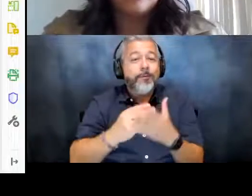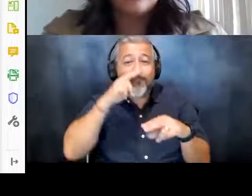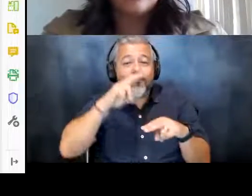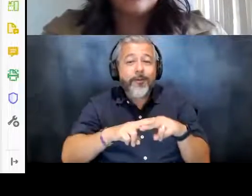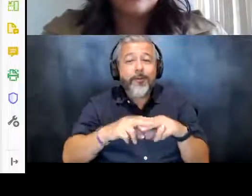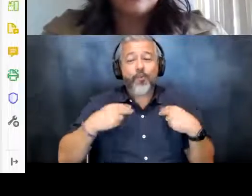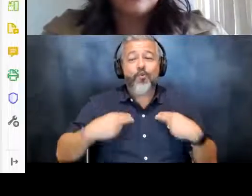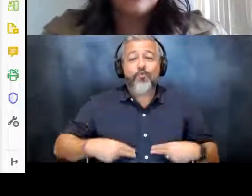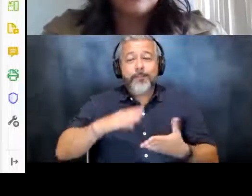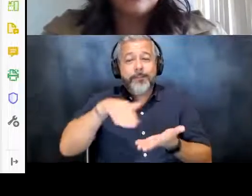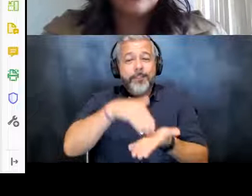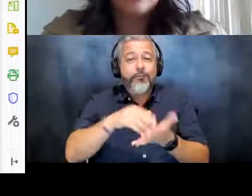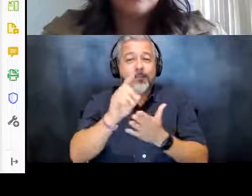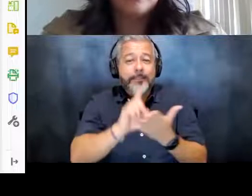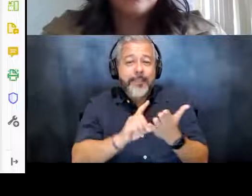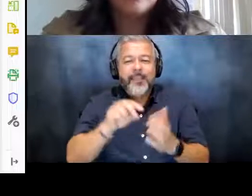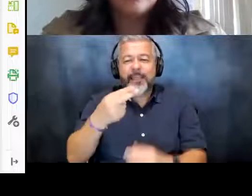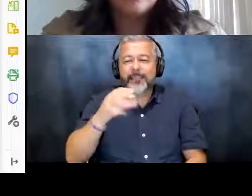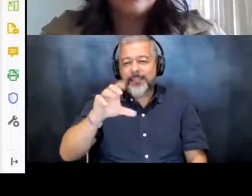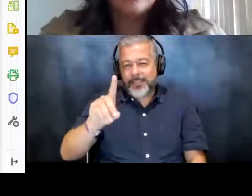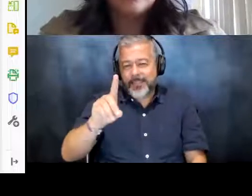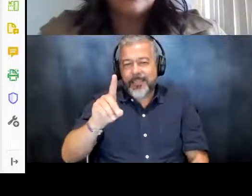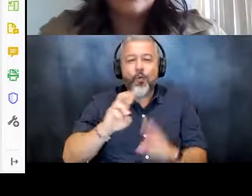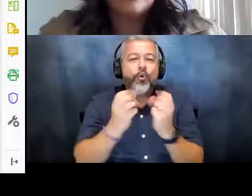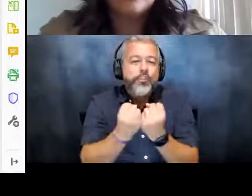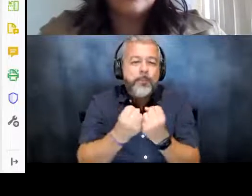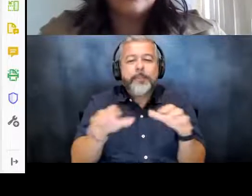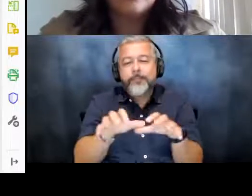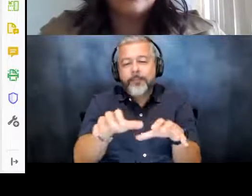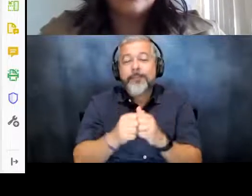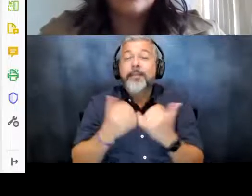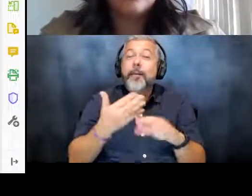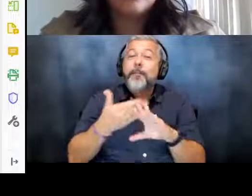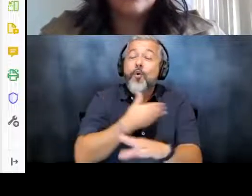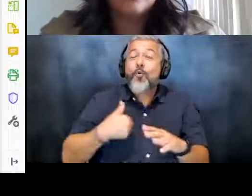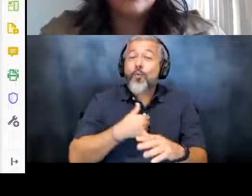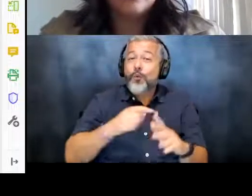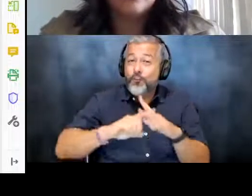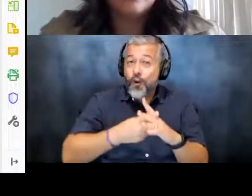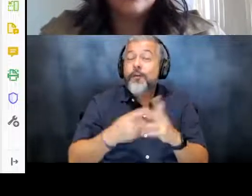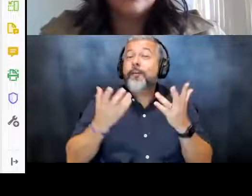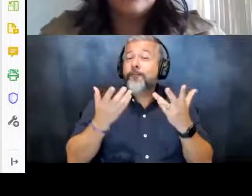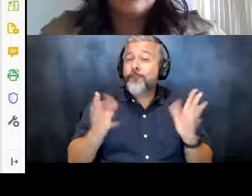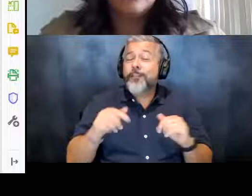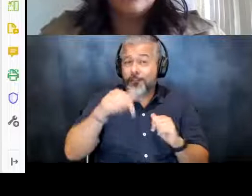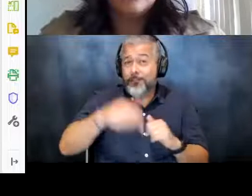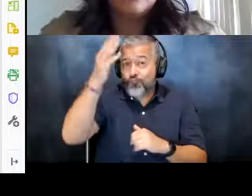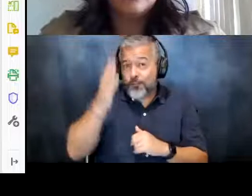workshopping activities. I want to note before we get started that we have given similar presentations in the